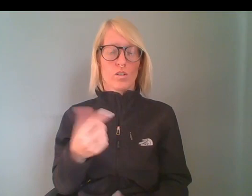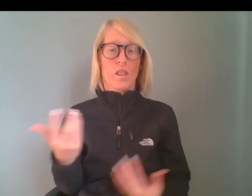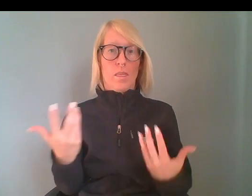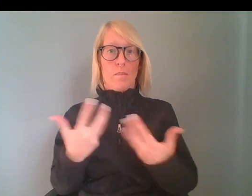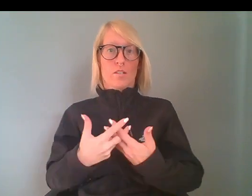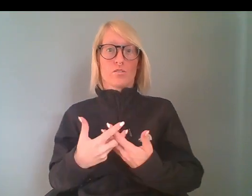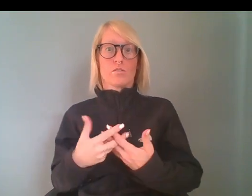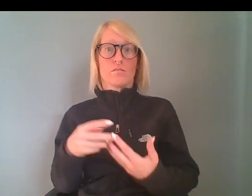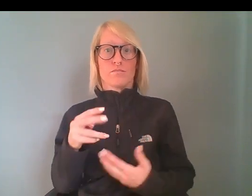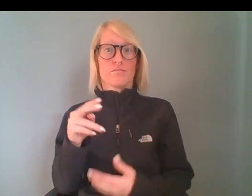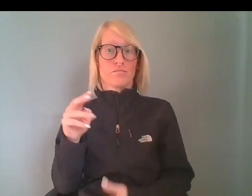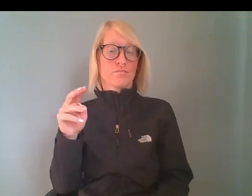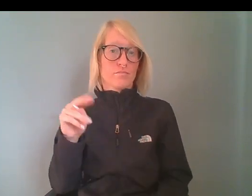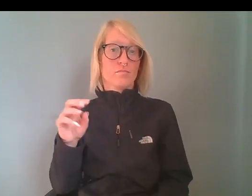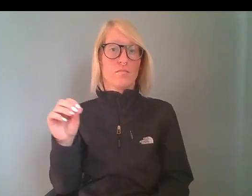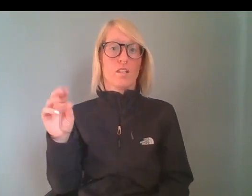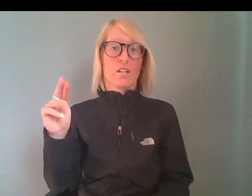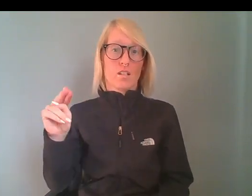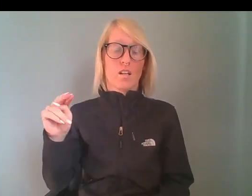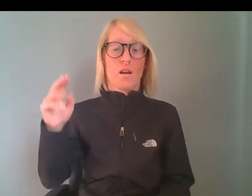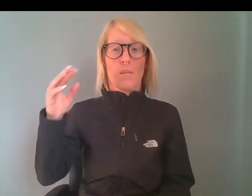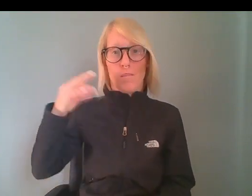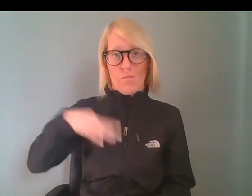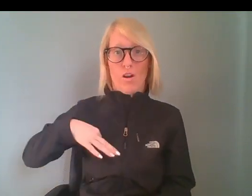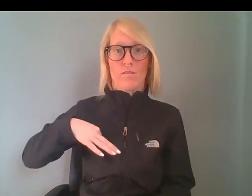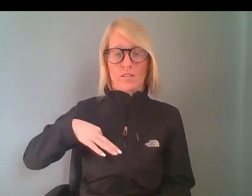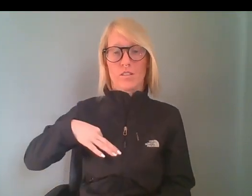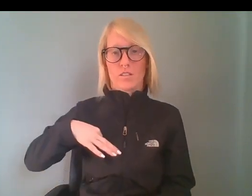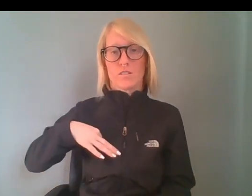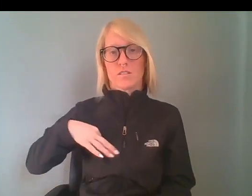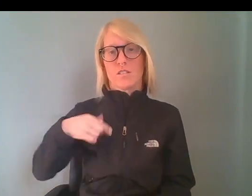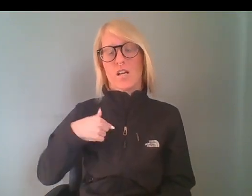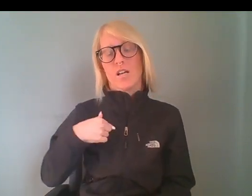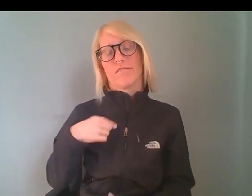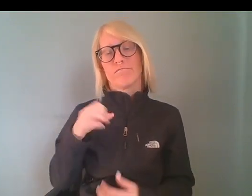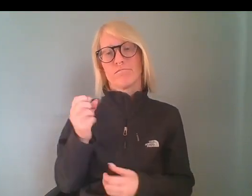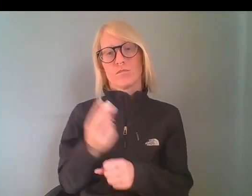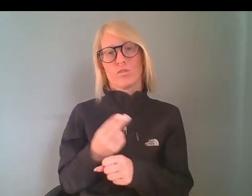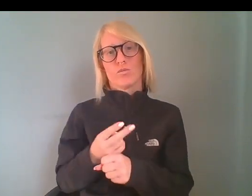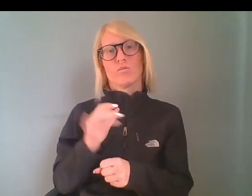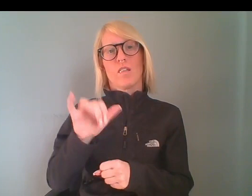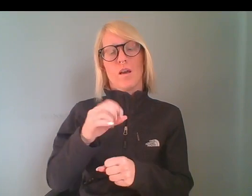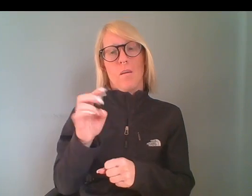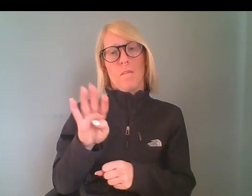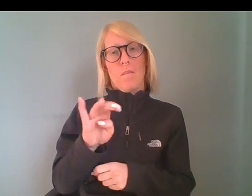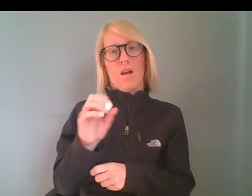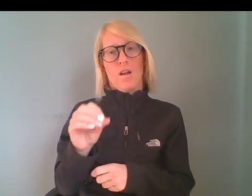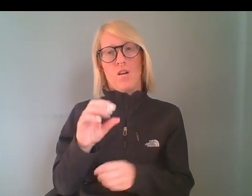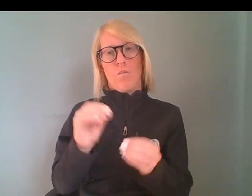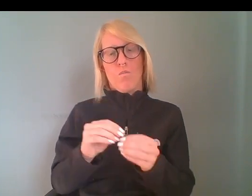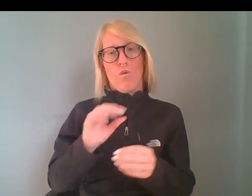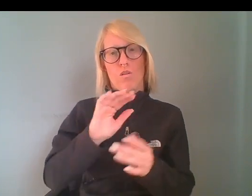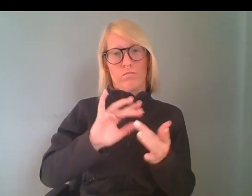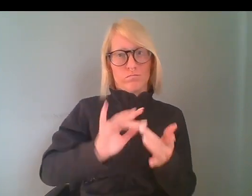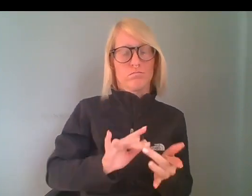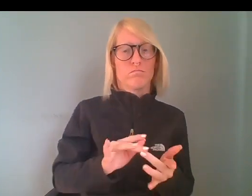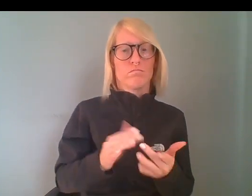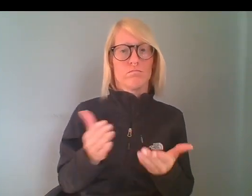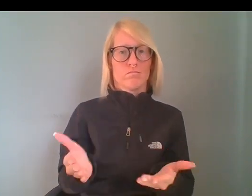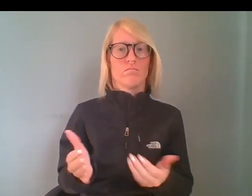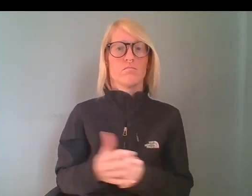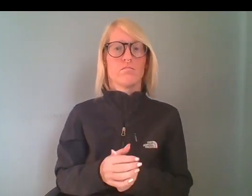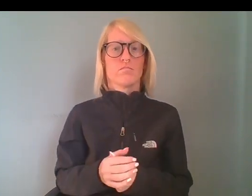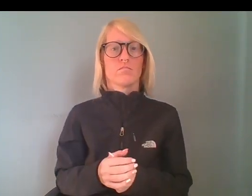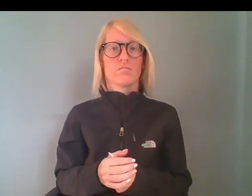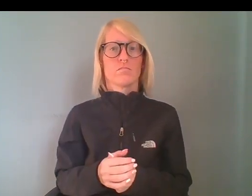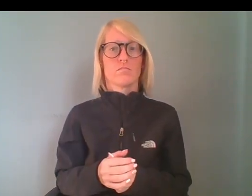with nonprofits. So that was an opportunity for me to give a little bit of a plug. And then this is, you follow people